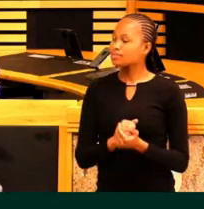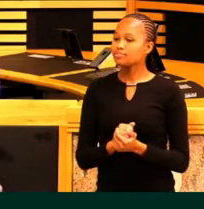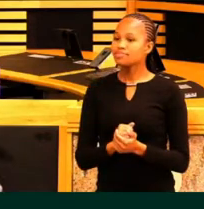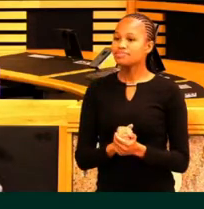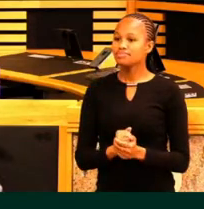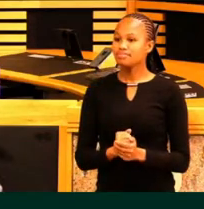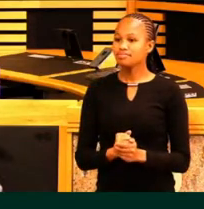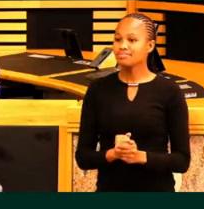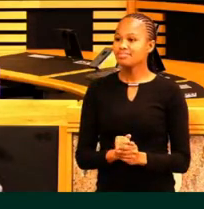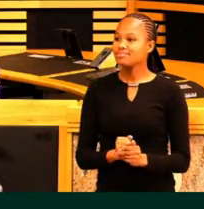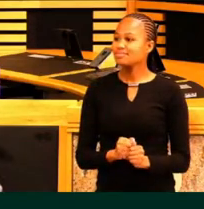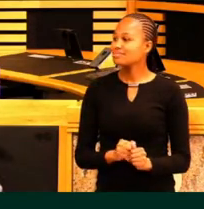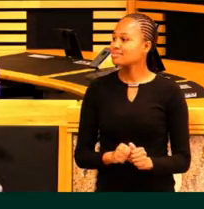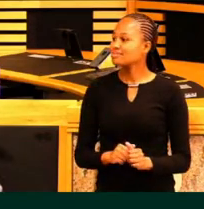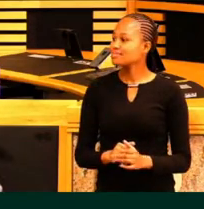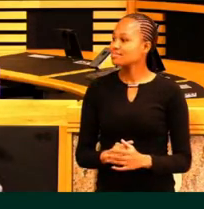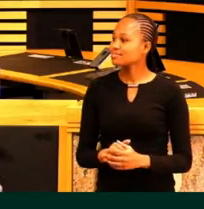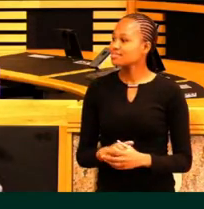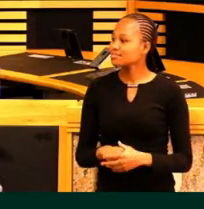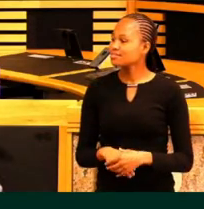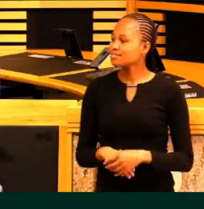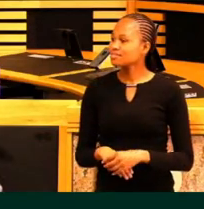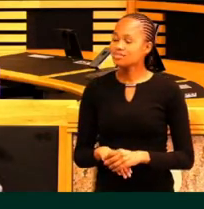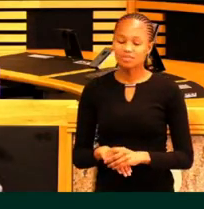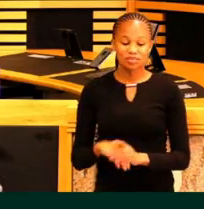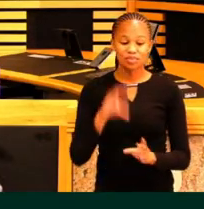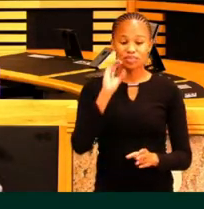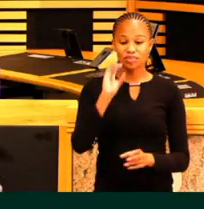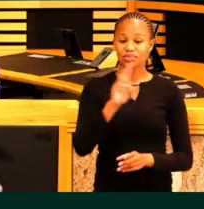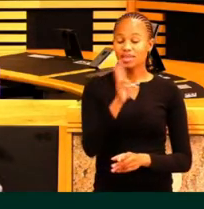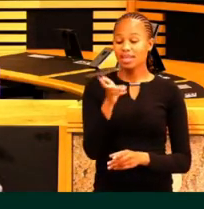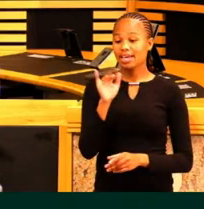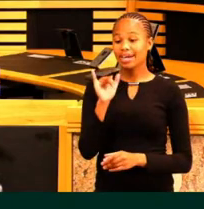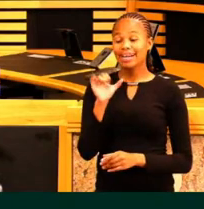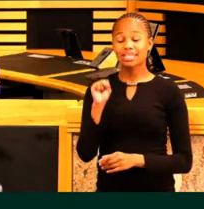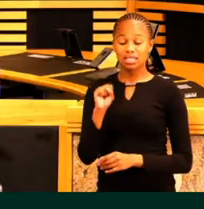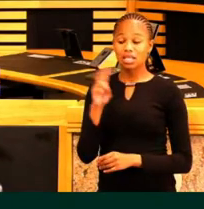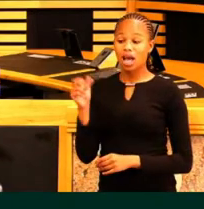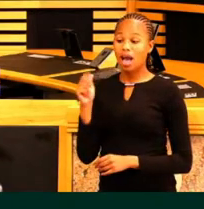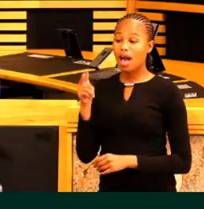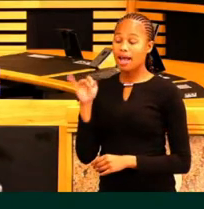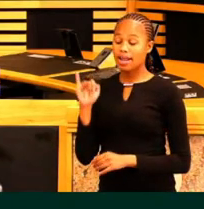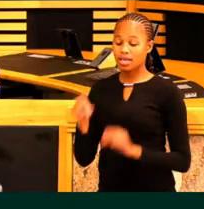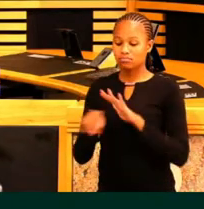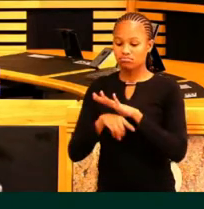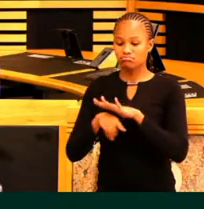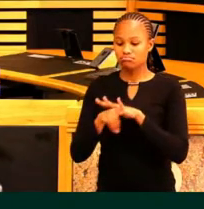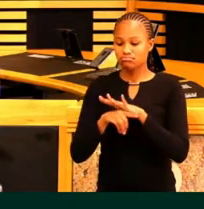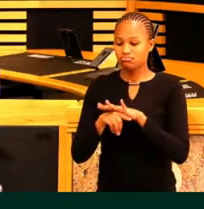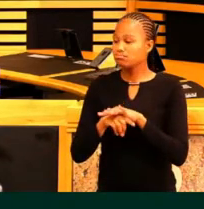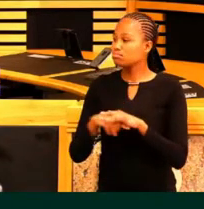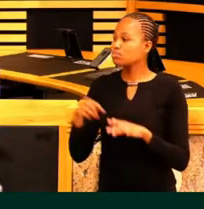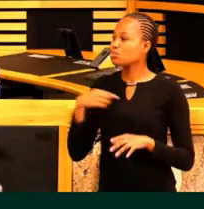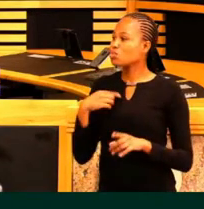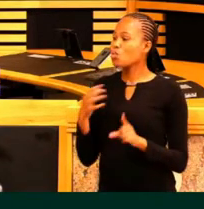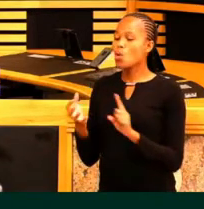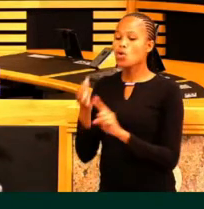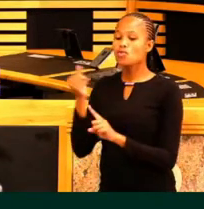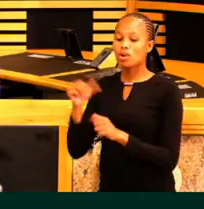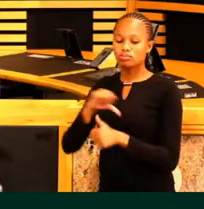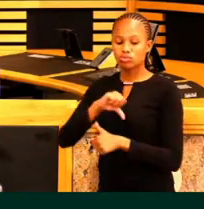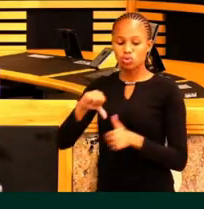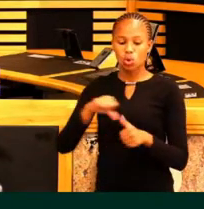um a in that crazy District we we found out that the social